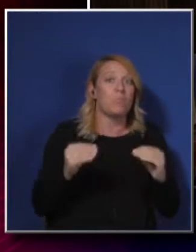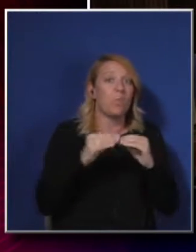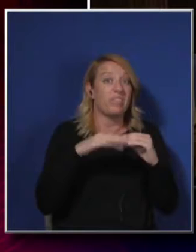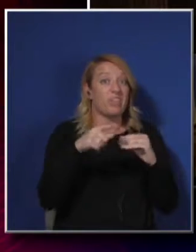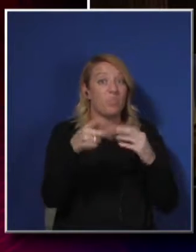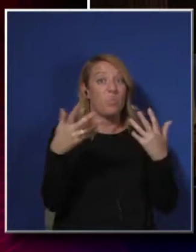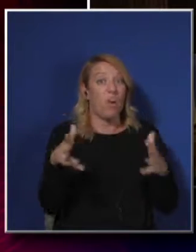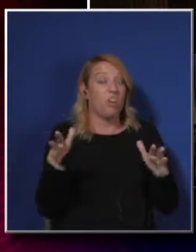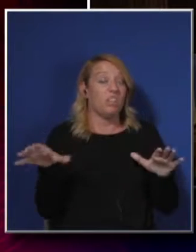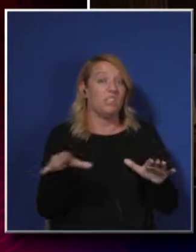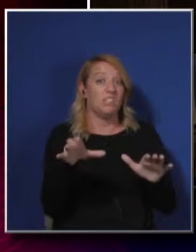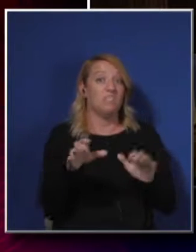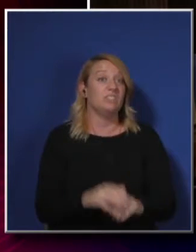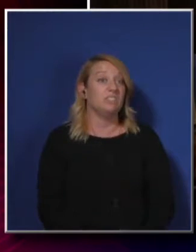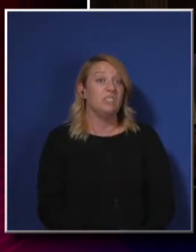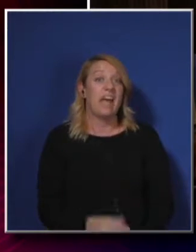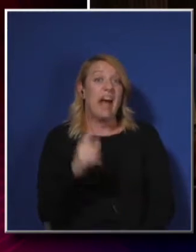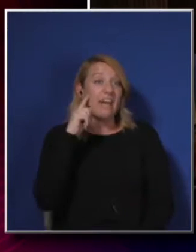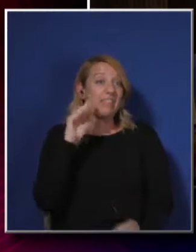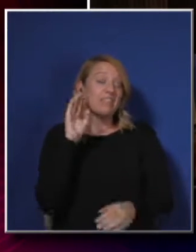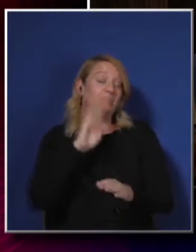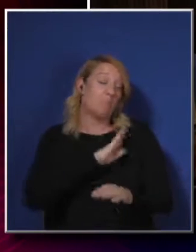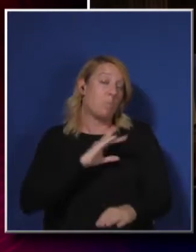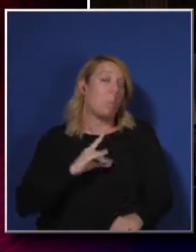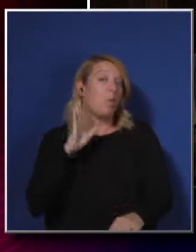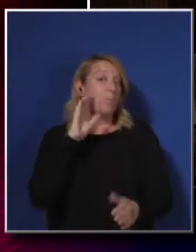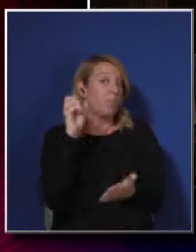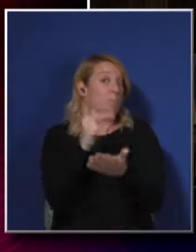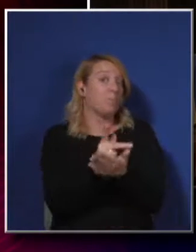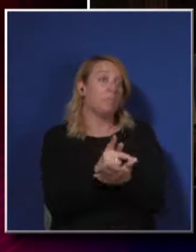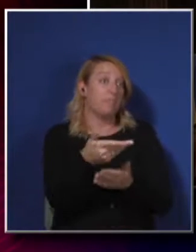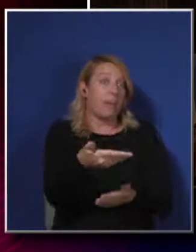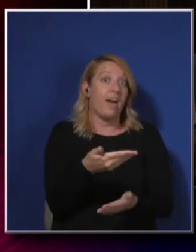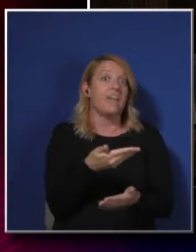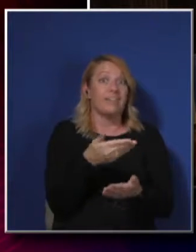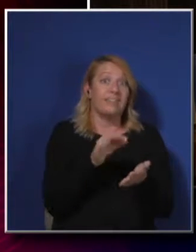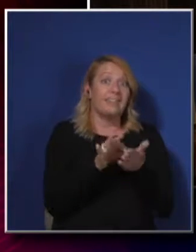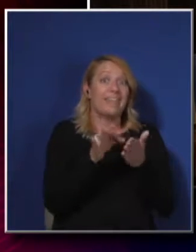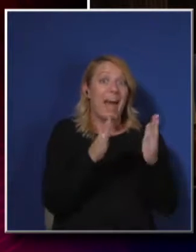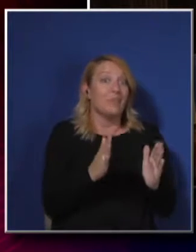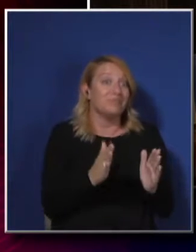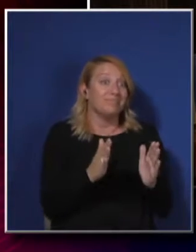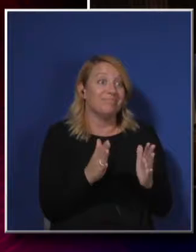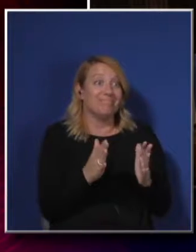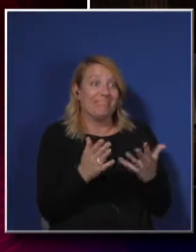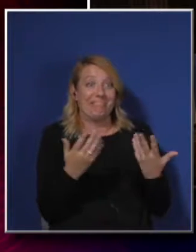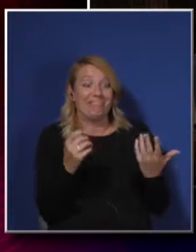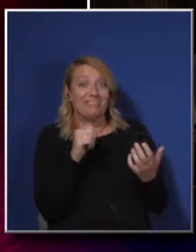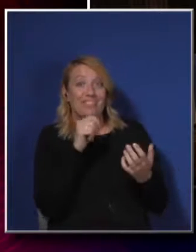Would take very little coercion for the board to agree to. But again,